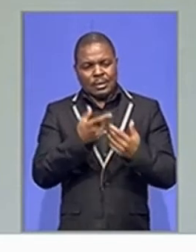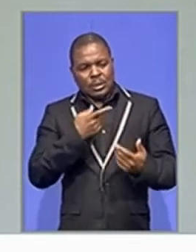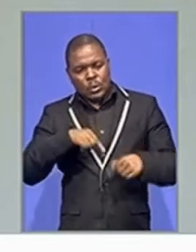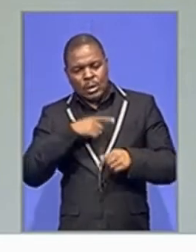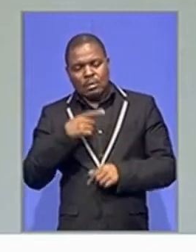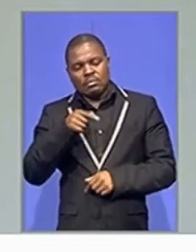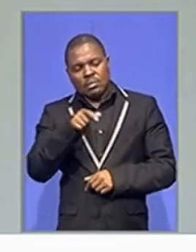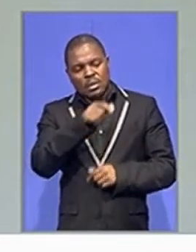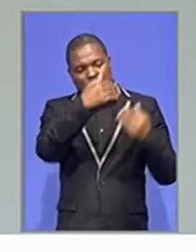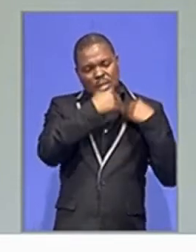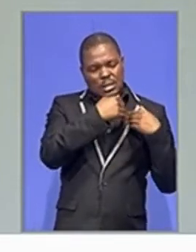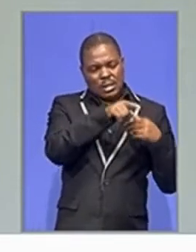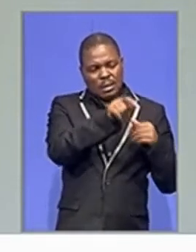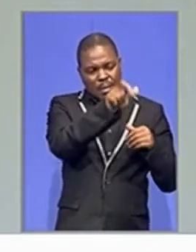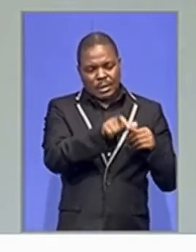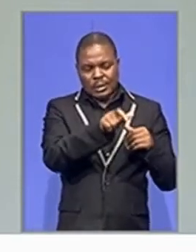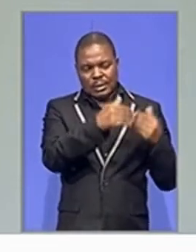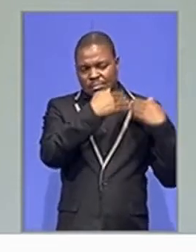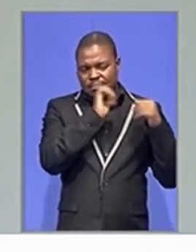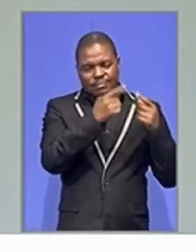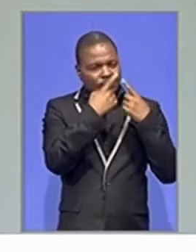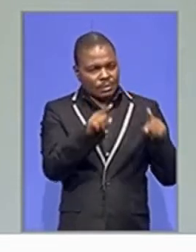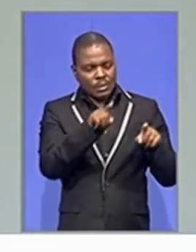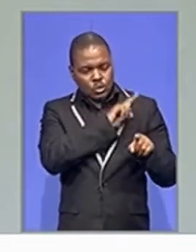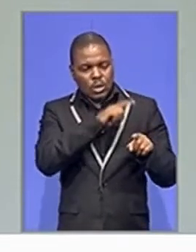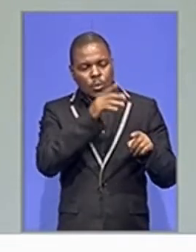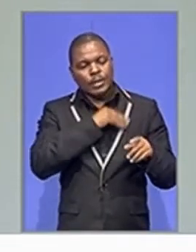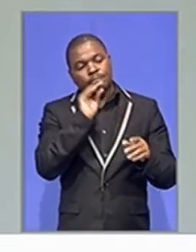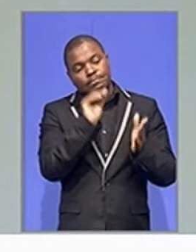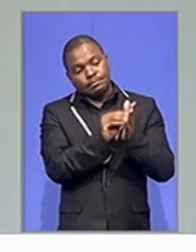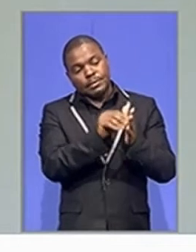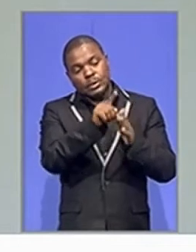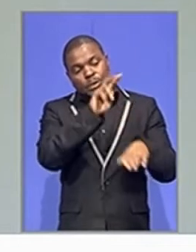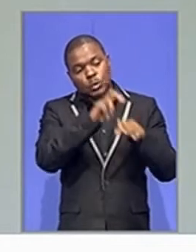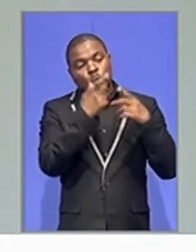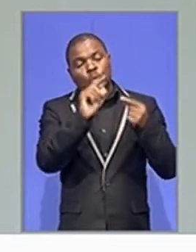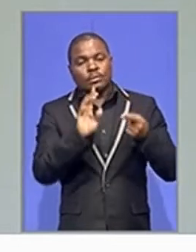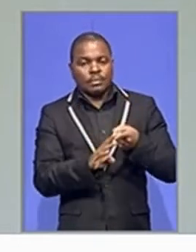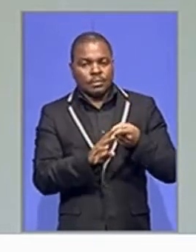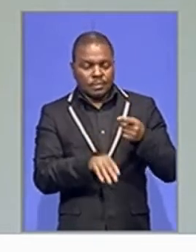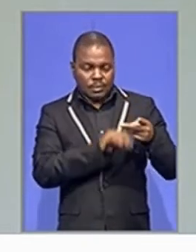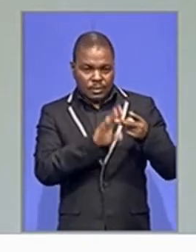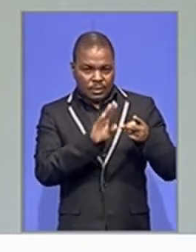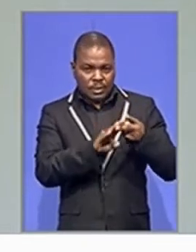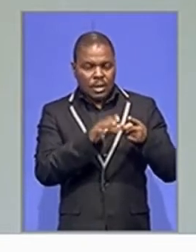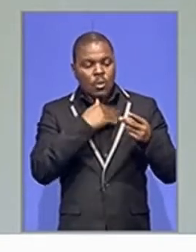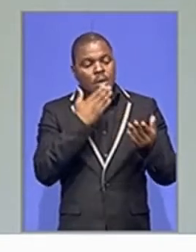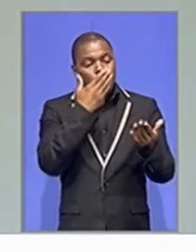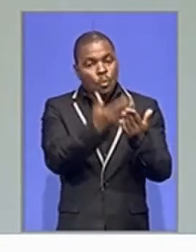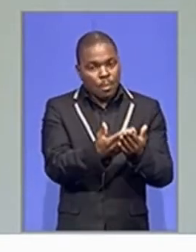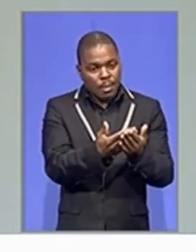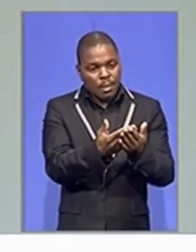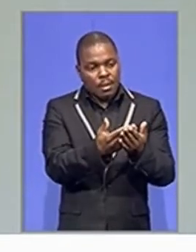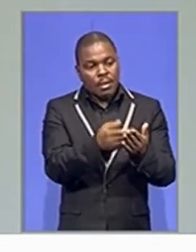accounting officer that's when we're gonna issue the remedial action of our office will issue the recommendation if not